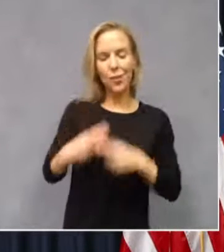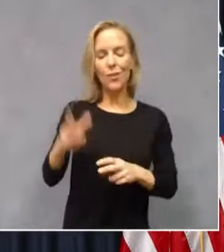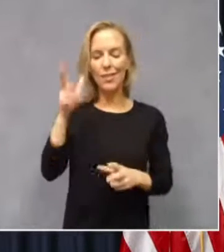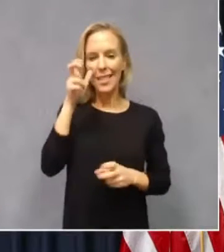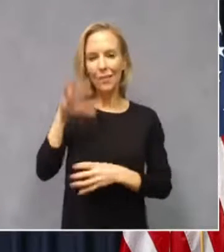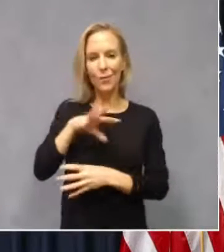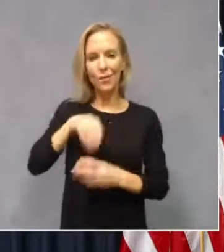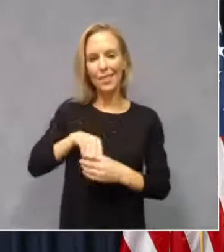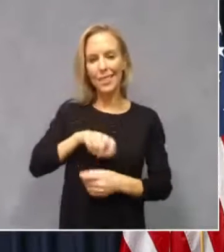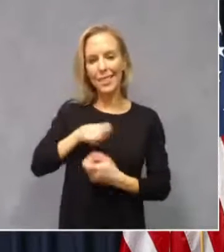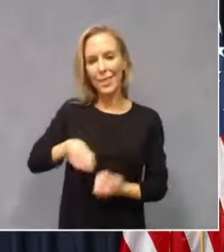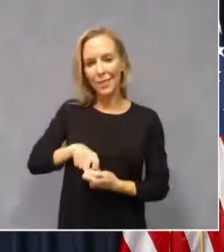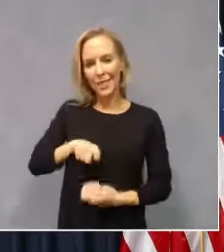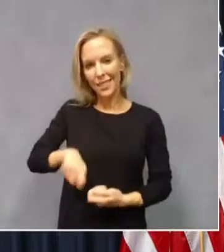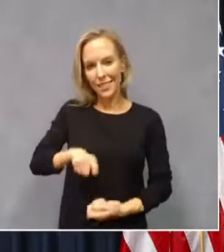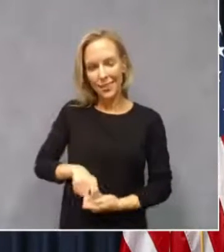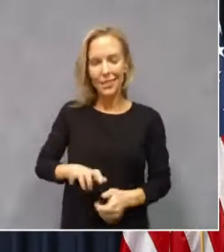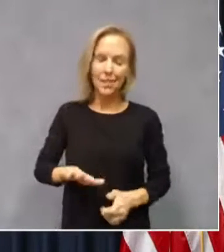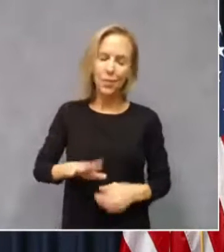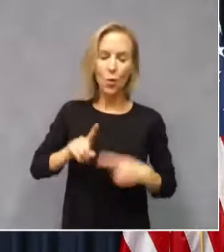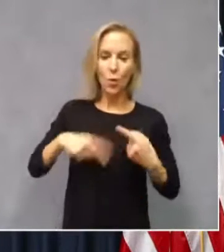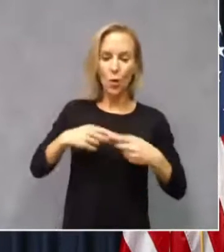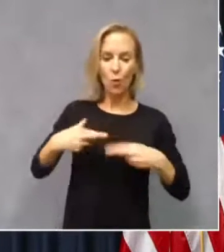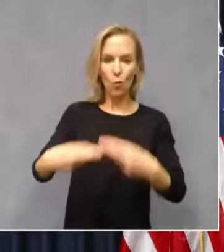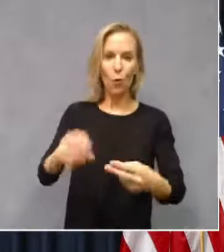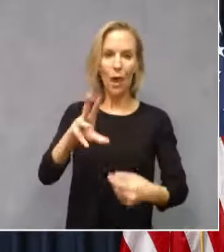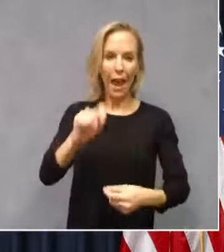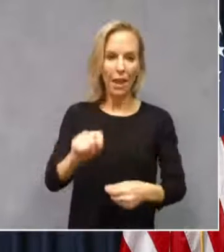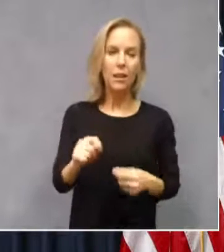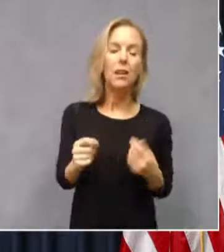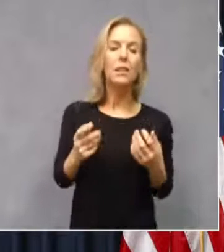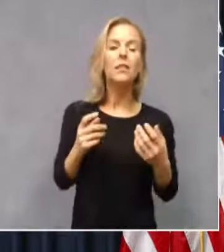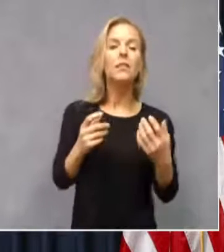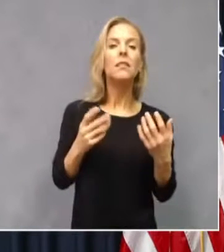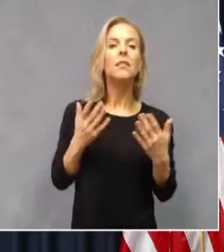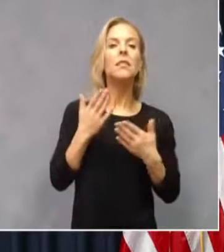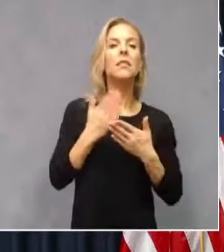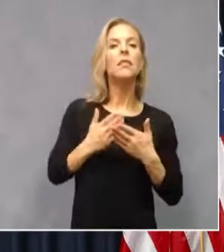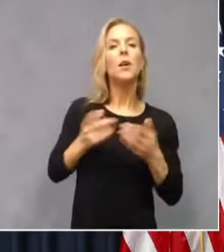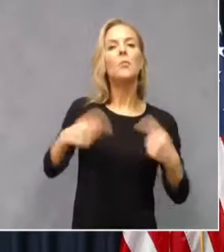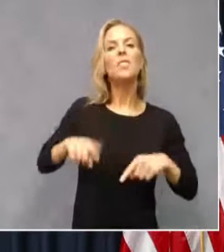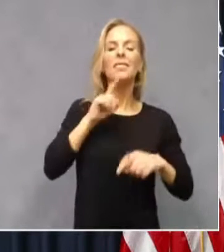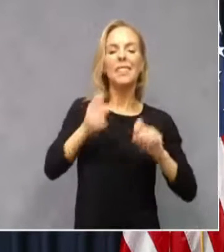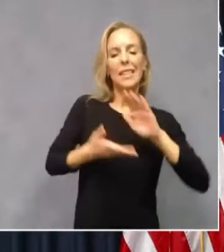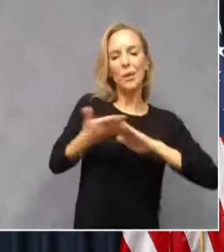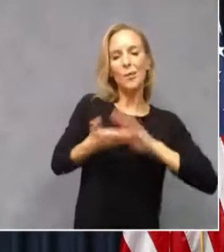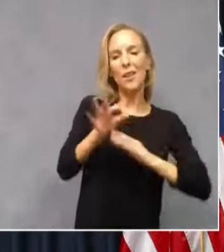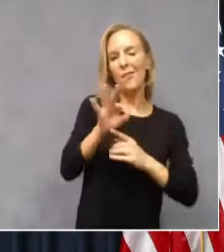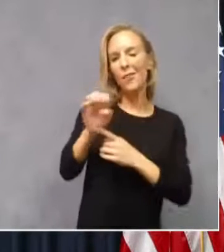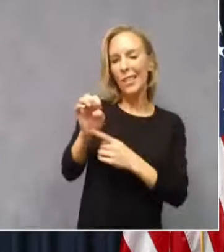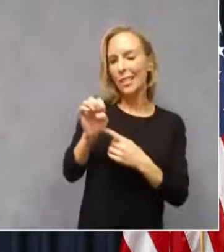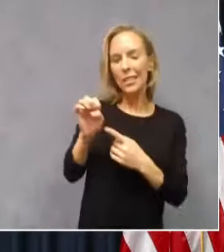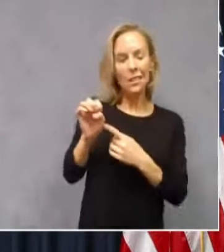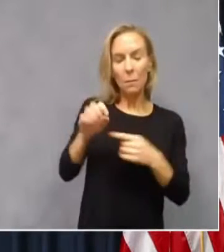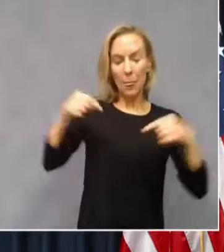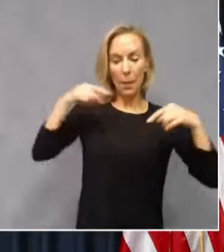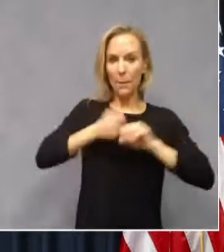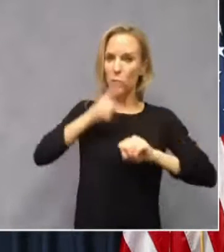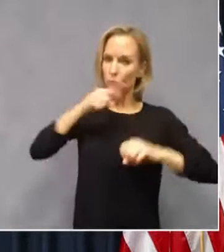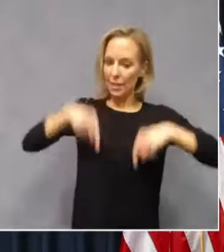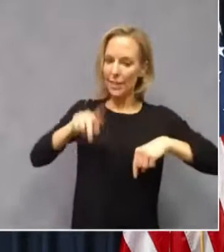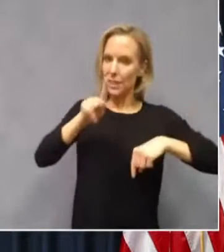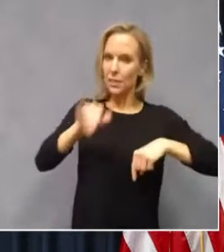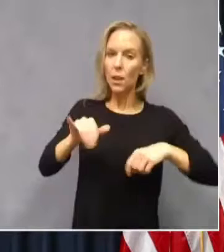At different times, some have talked about a small administrative fee. We're going to make sure here in Kentucky that we do whatever it